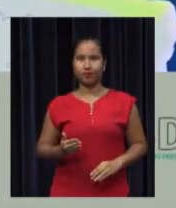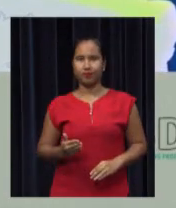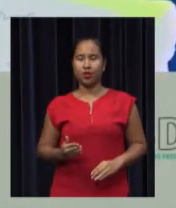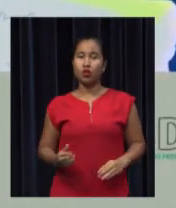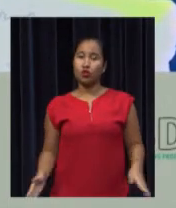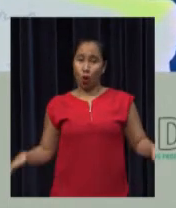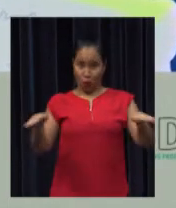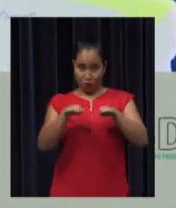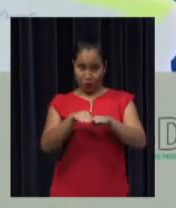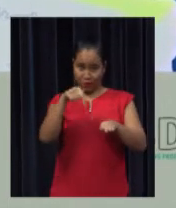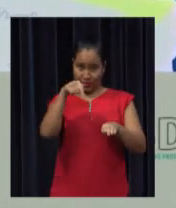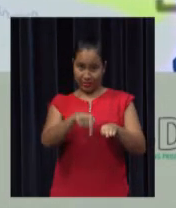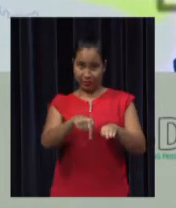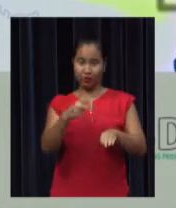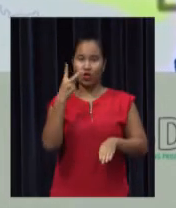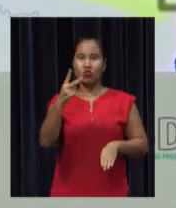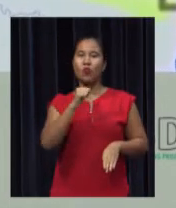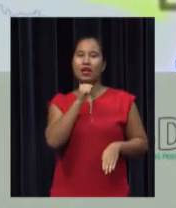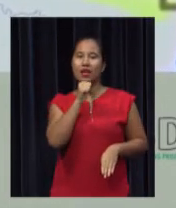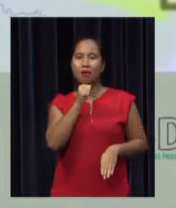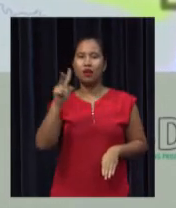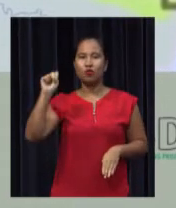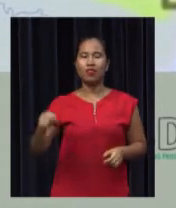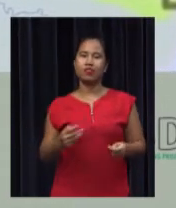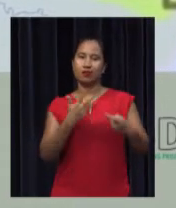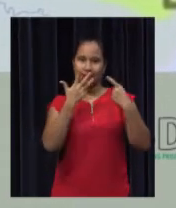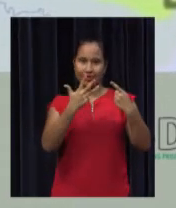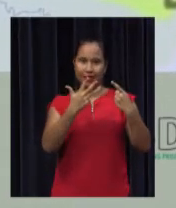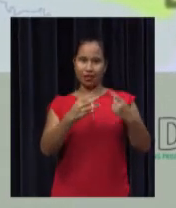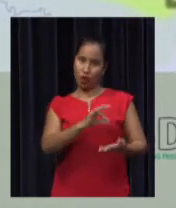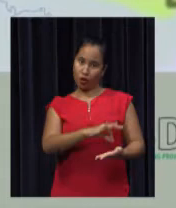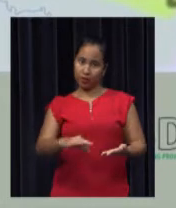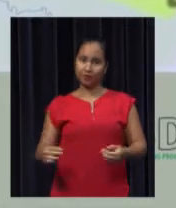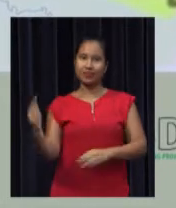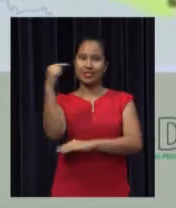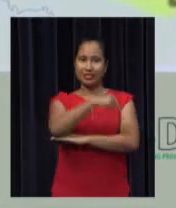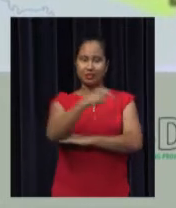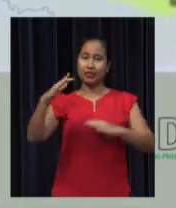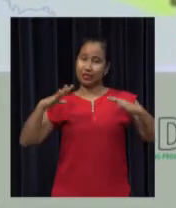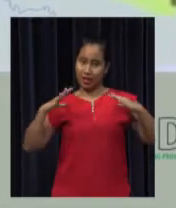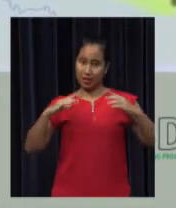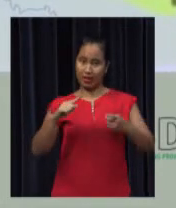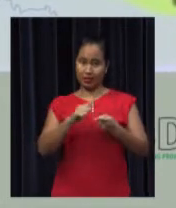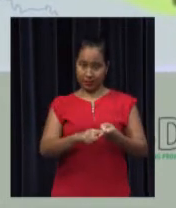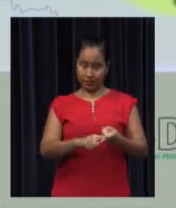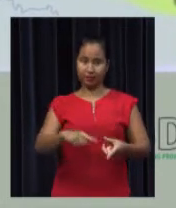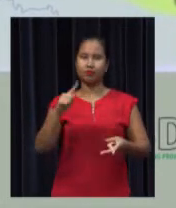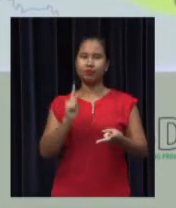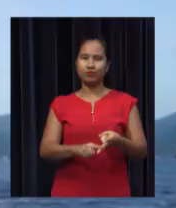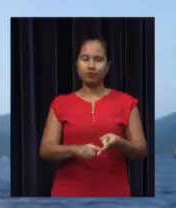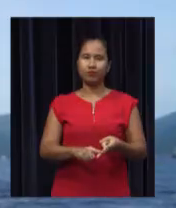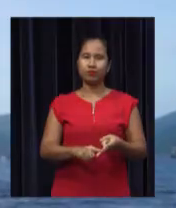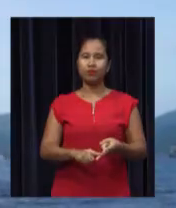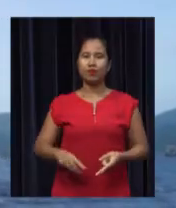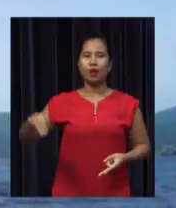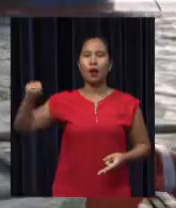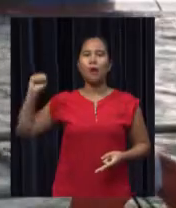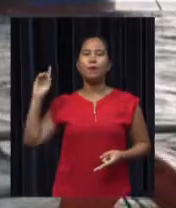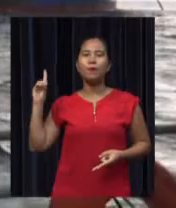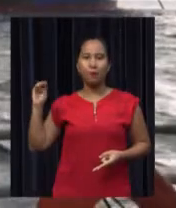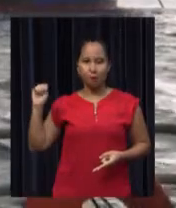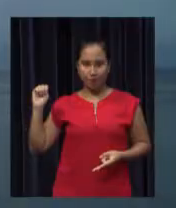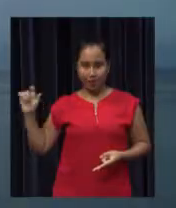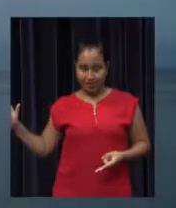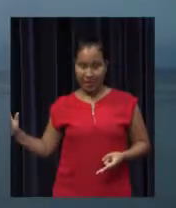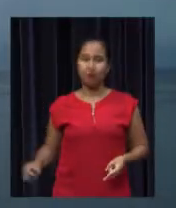this cooperation was signed on the 2nd of May 2019 by Staatsolie Managing Director Rudolf